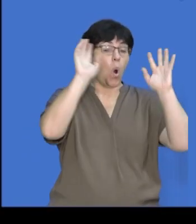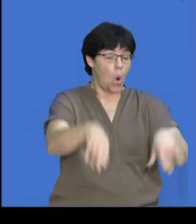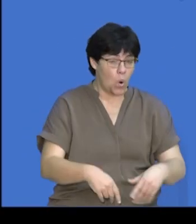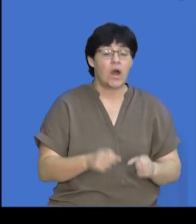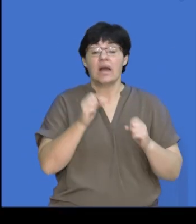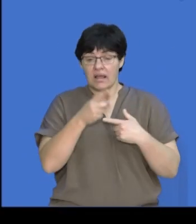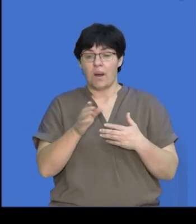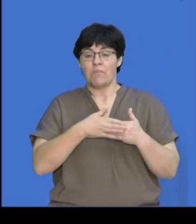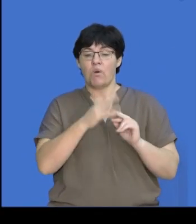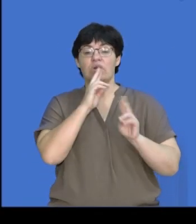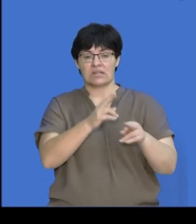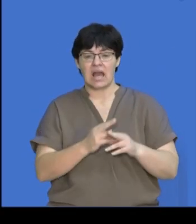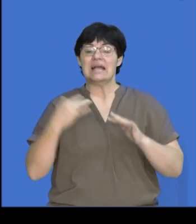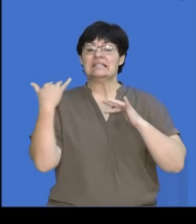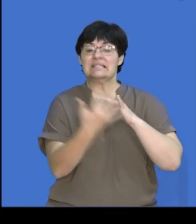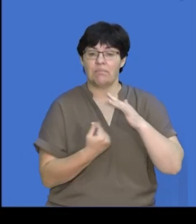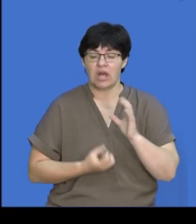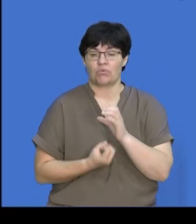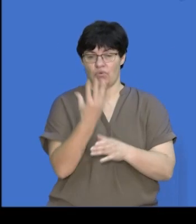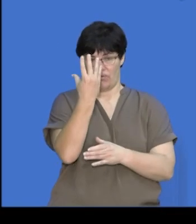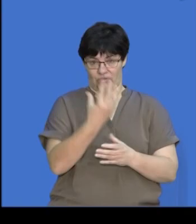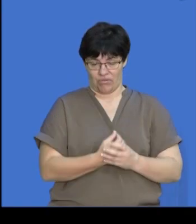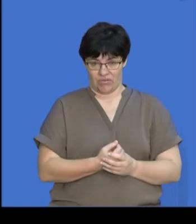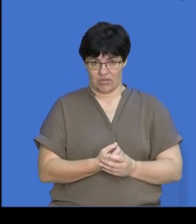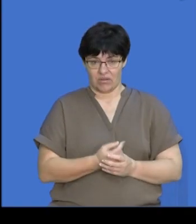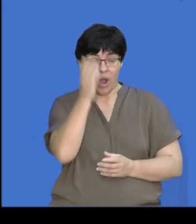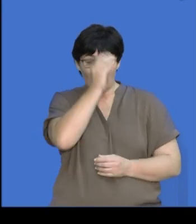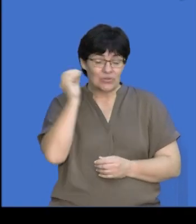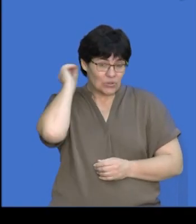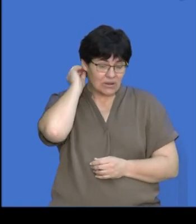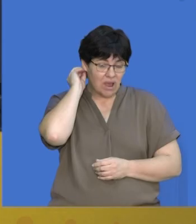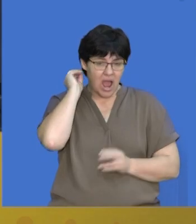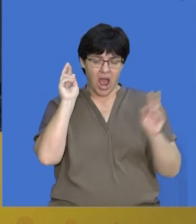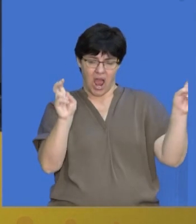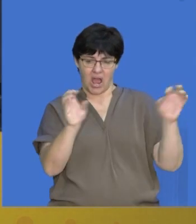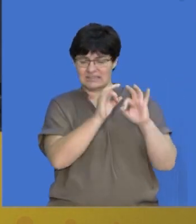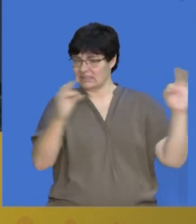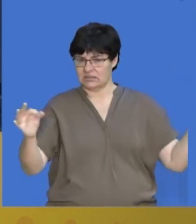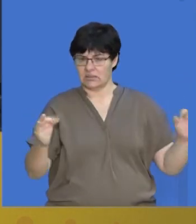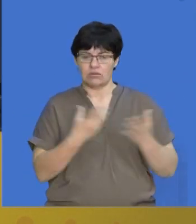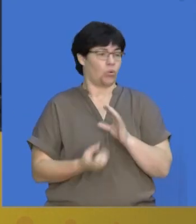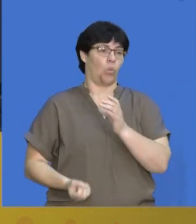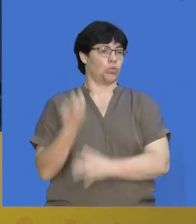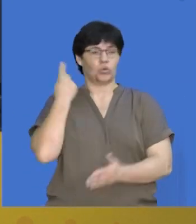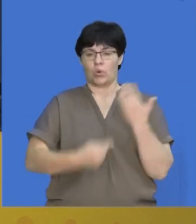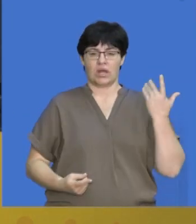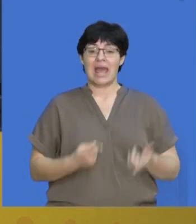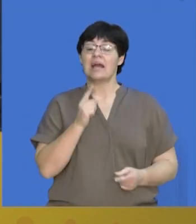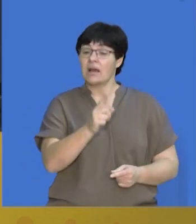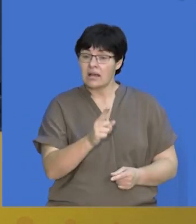one more response, stimulates growth. So notice how I'm phrasing it. It's not just growth,